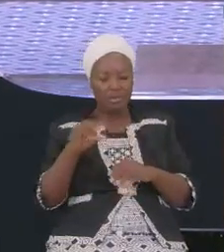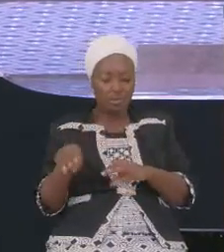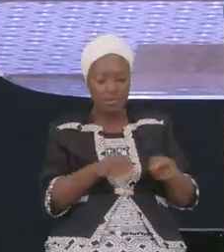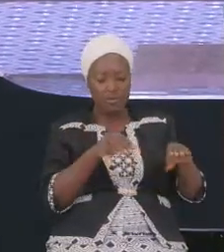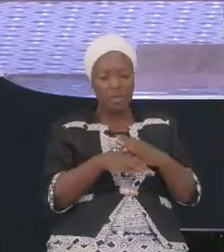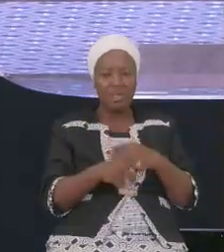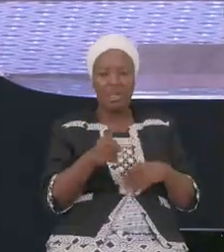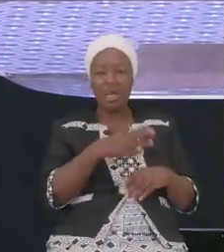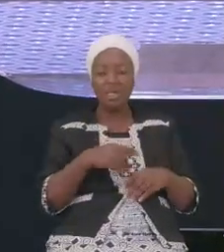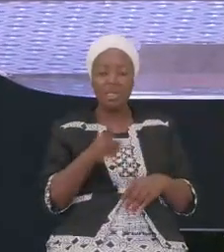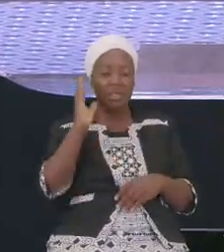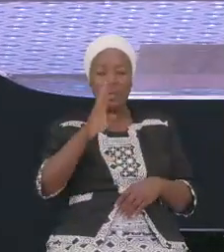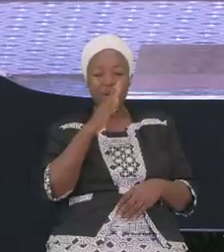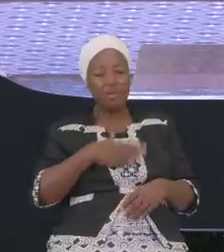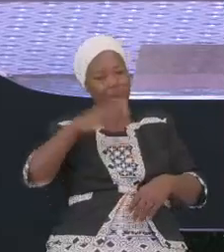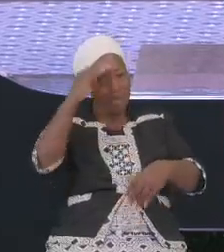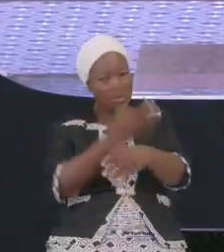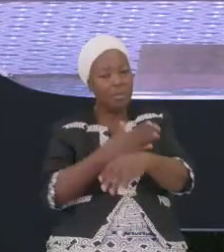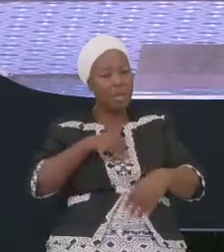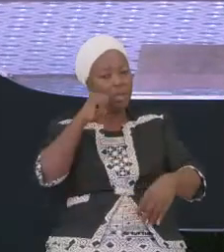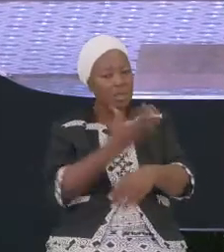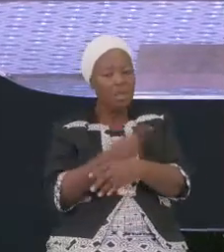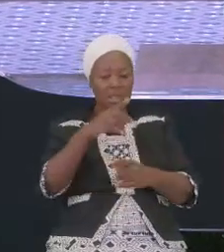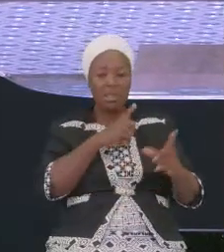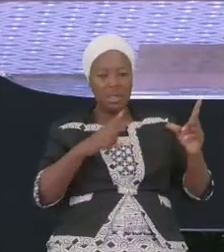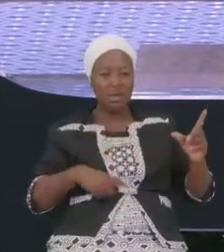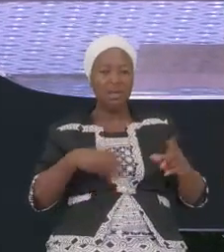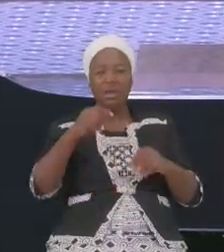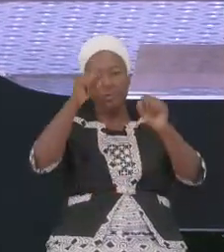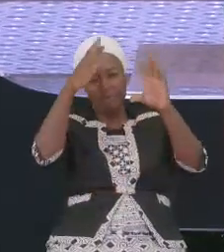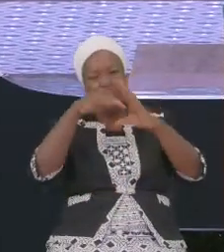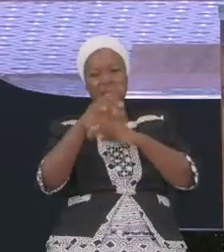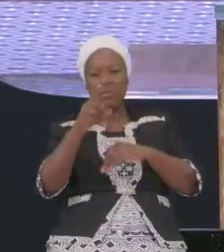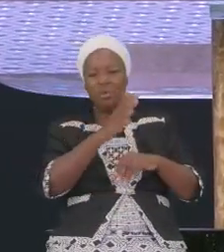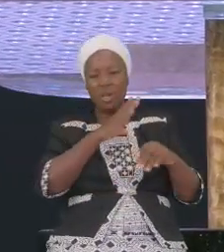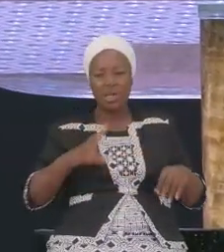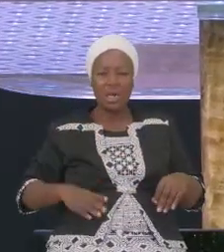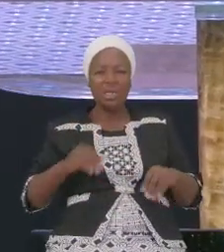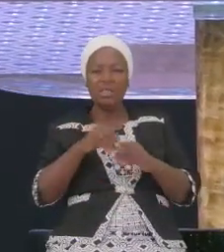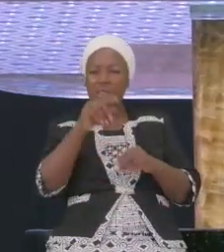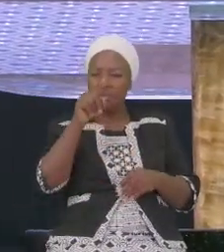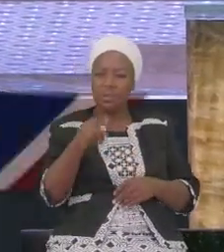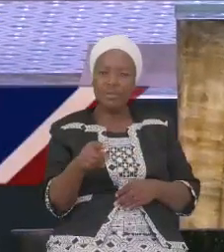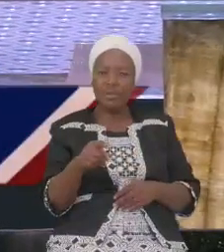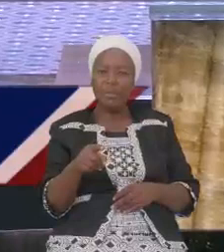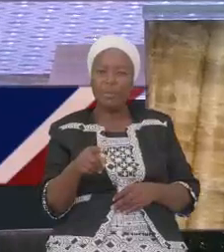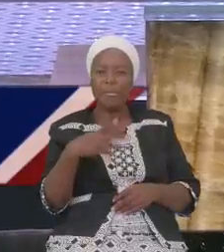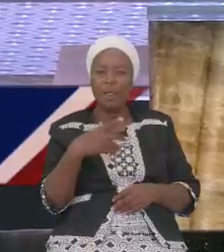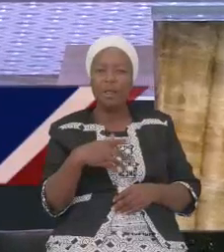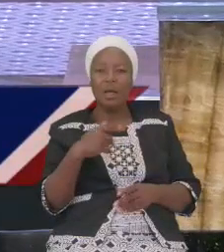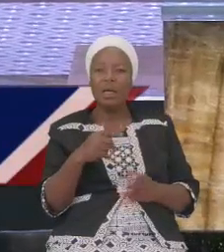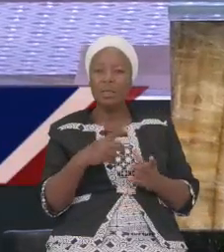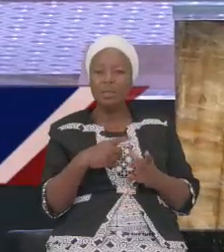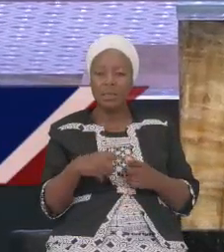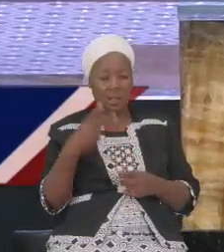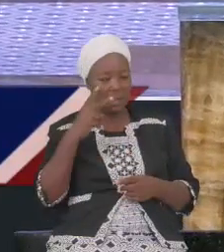they shall be my sons and my daughters, says the Lord. The Father in you, Christ in you. Behold, I stand at the